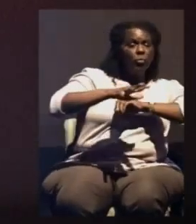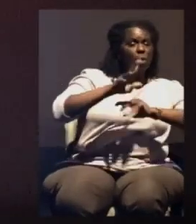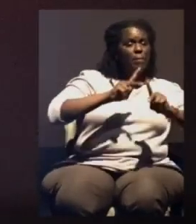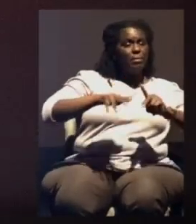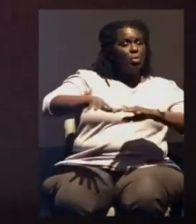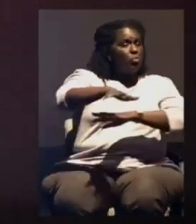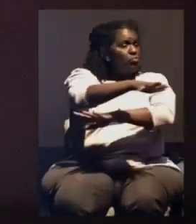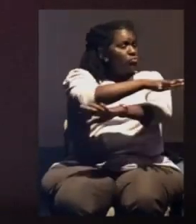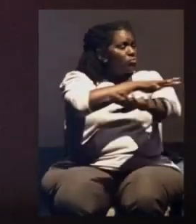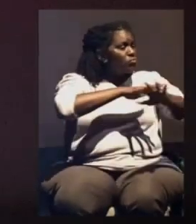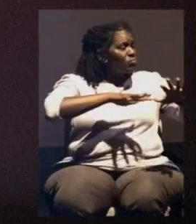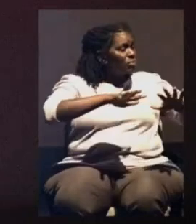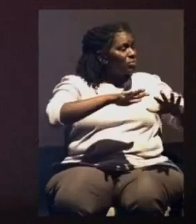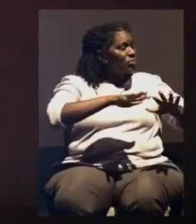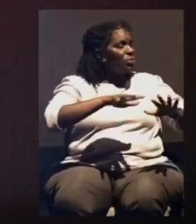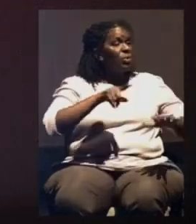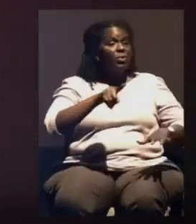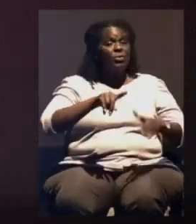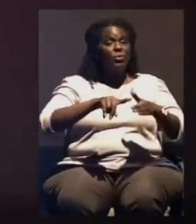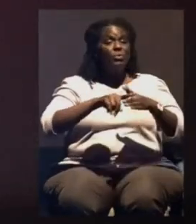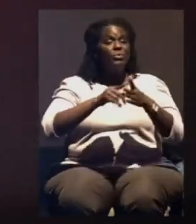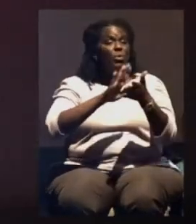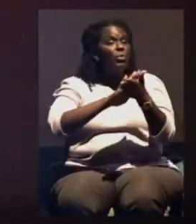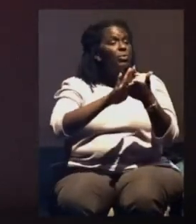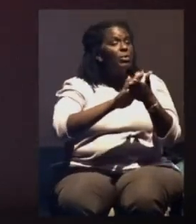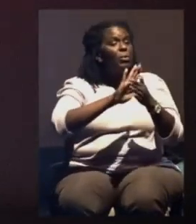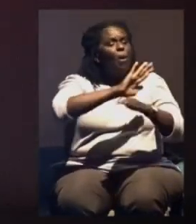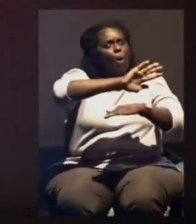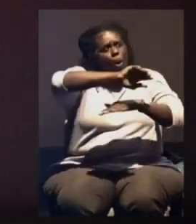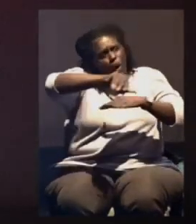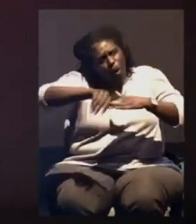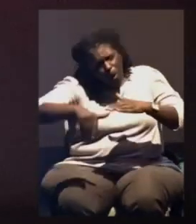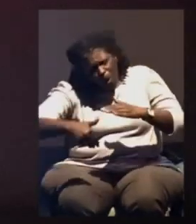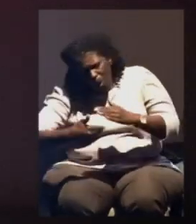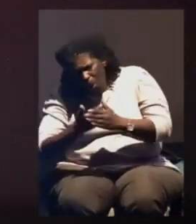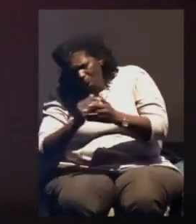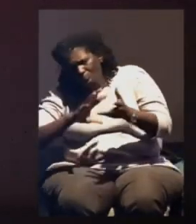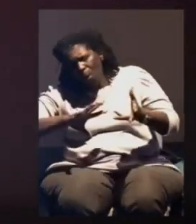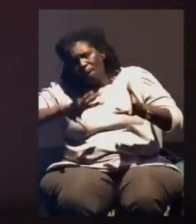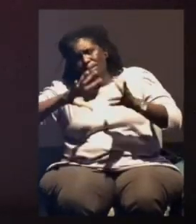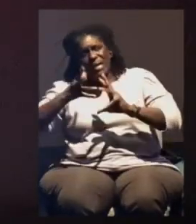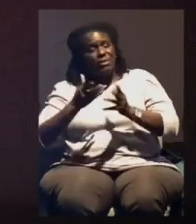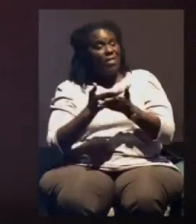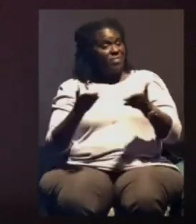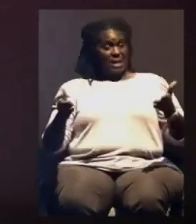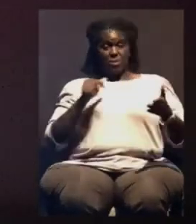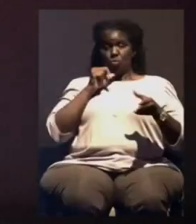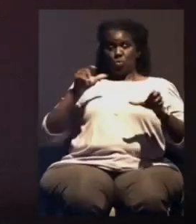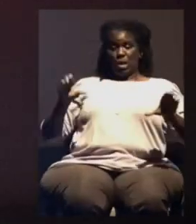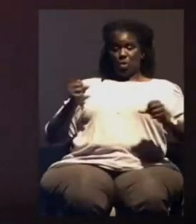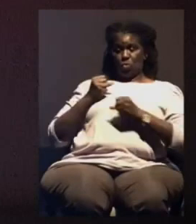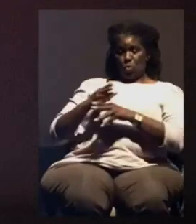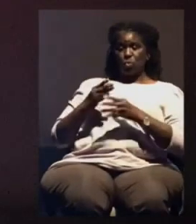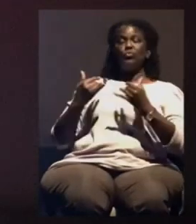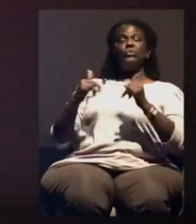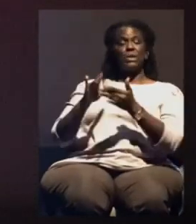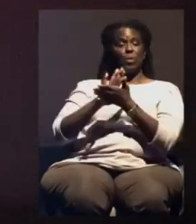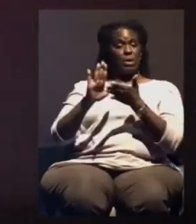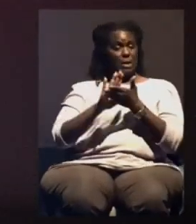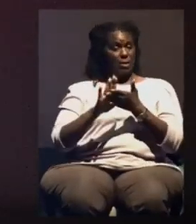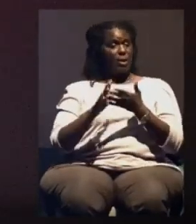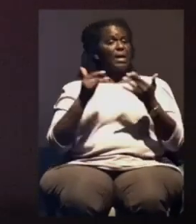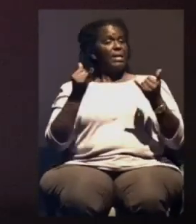you, you start to clean up all kinds of messes, even the messes that you didn't cause. Okay,